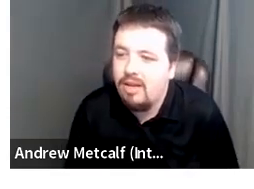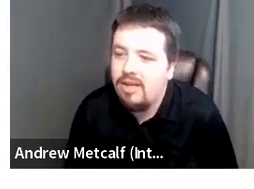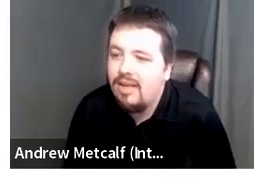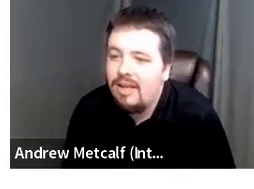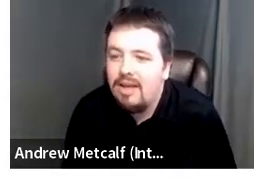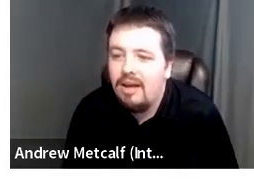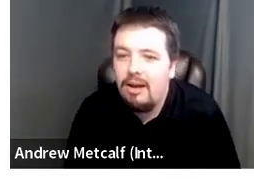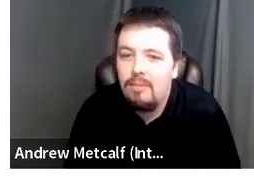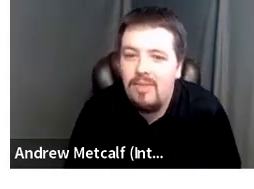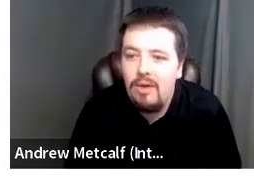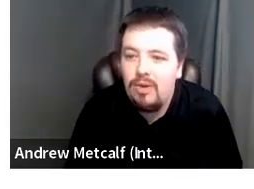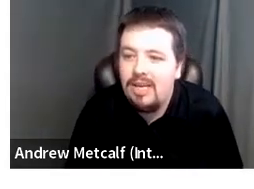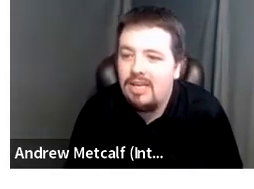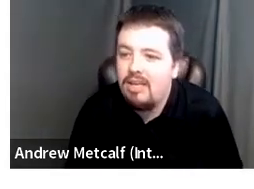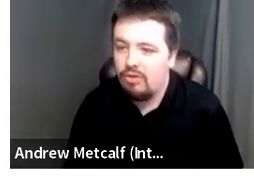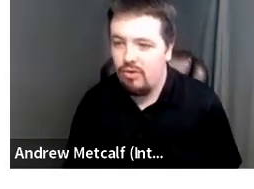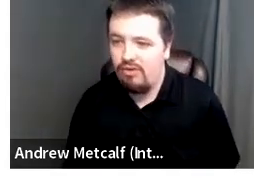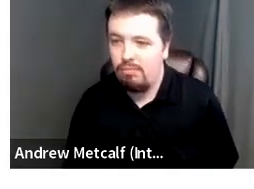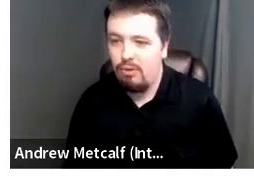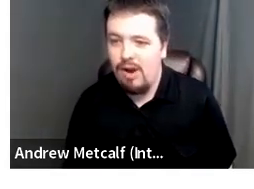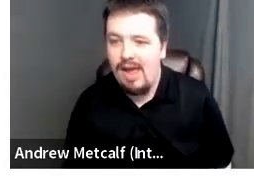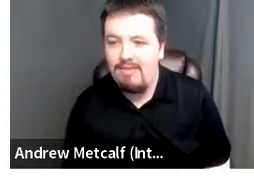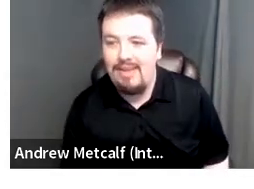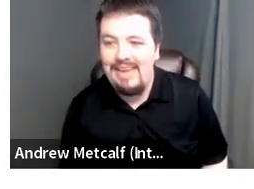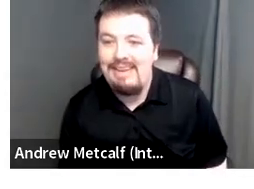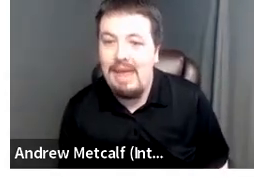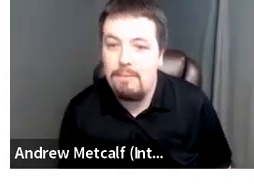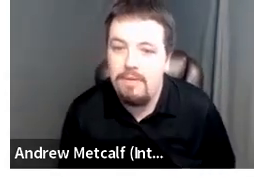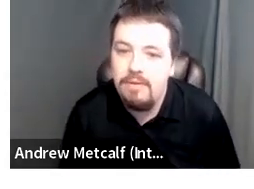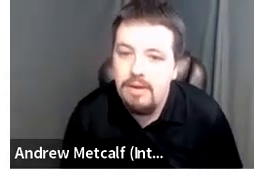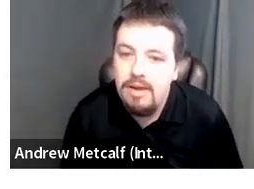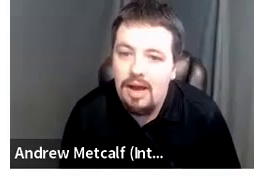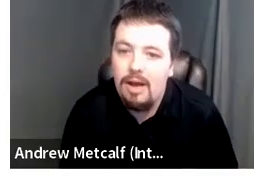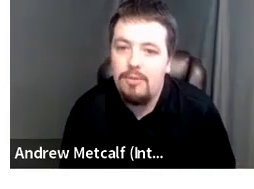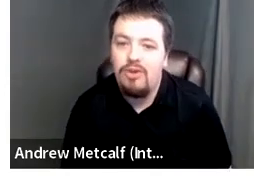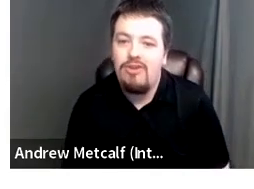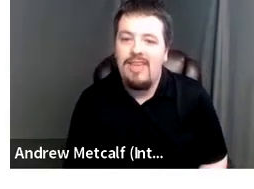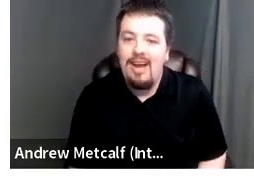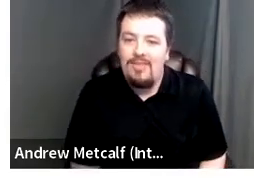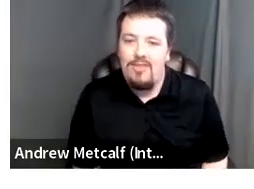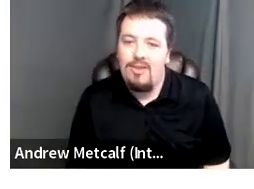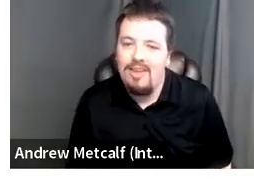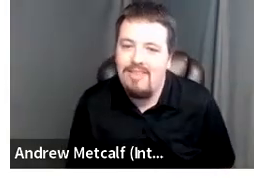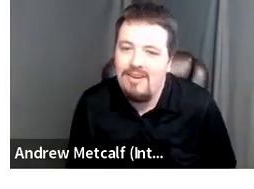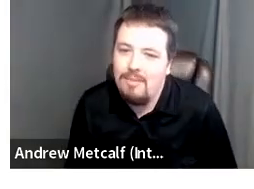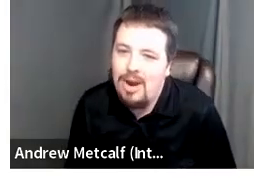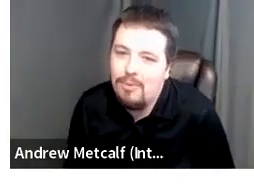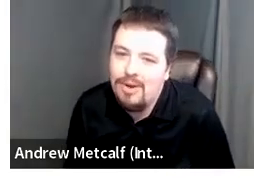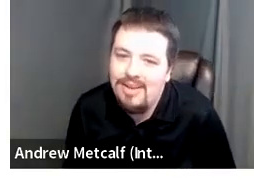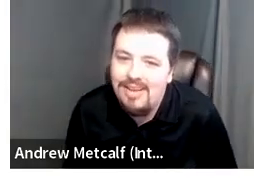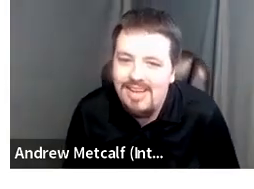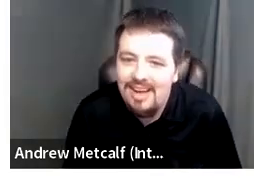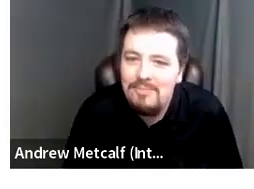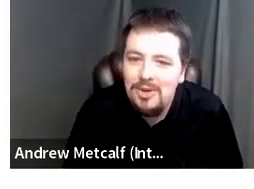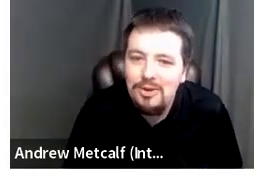what they call it. That really continues to explore ASL in depth. You can check that out there, the link there in the